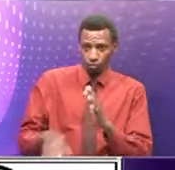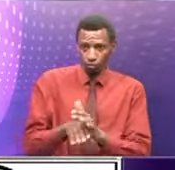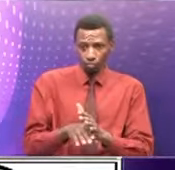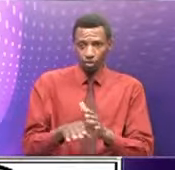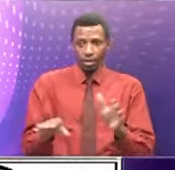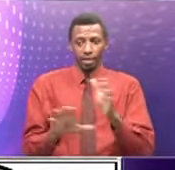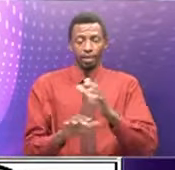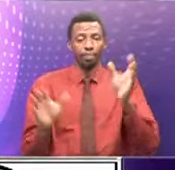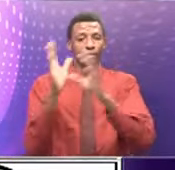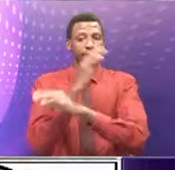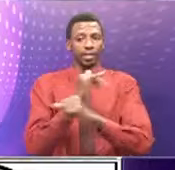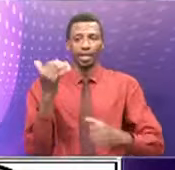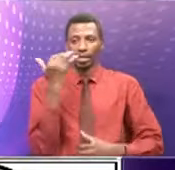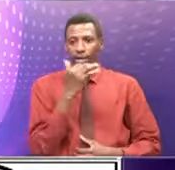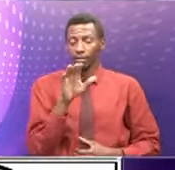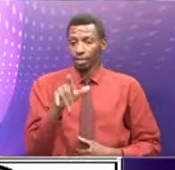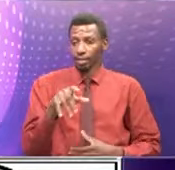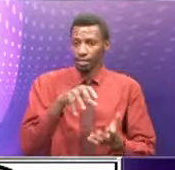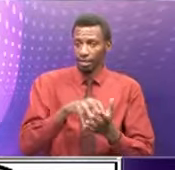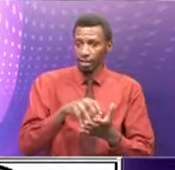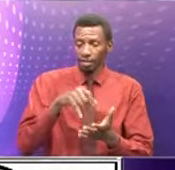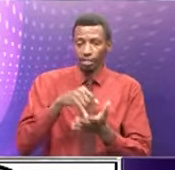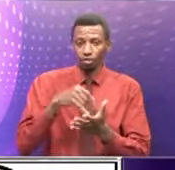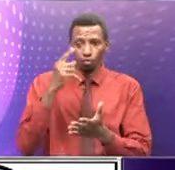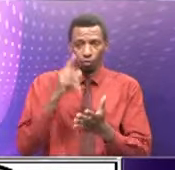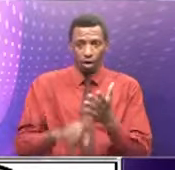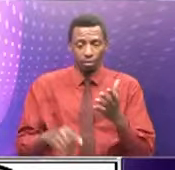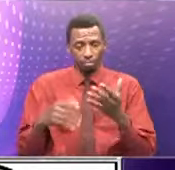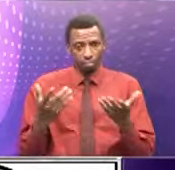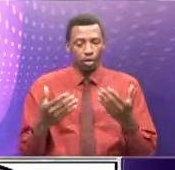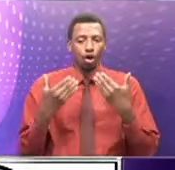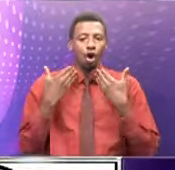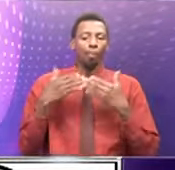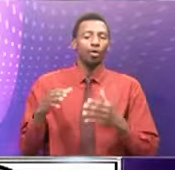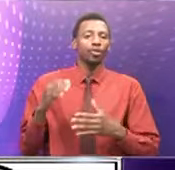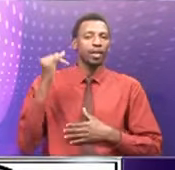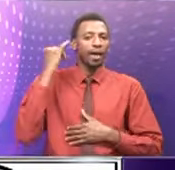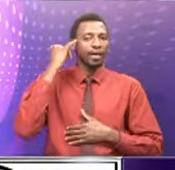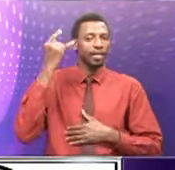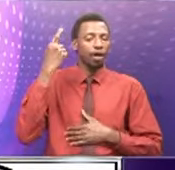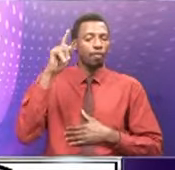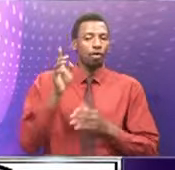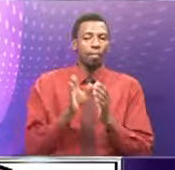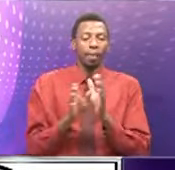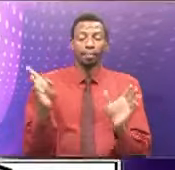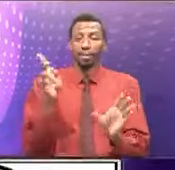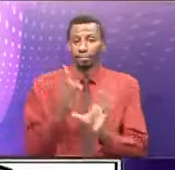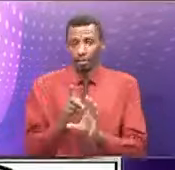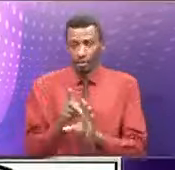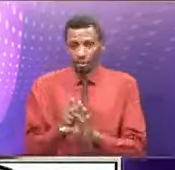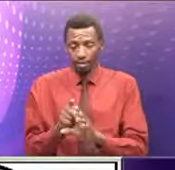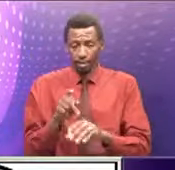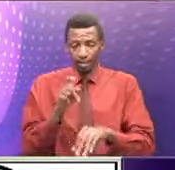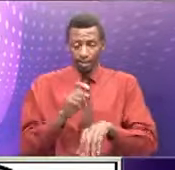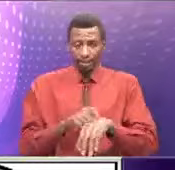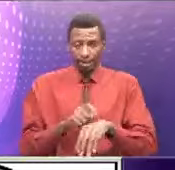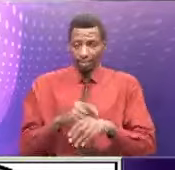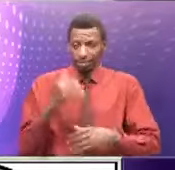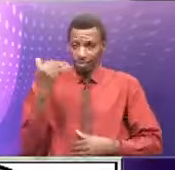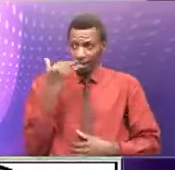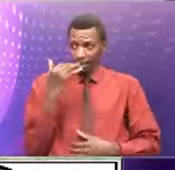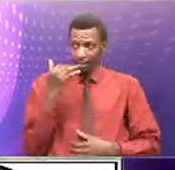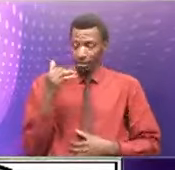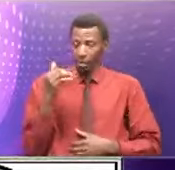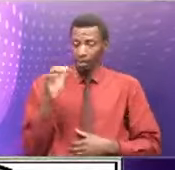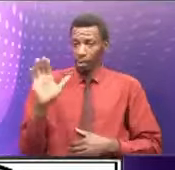Gachagua. E buchego oriwo mano mar kwedo yo manyocho tagodo chenro mar kawo pach jopiny. Okinde mag Gachagua ka otelne